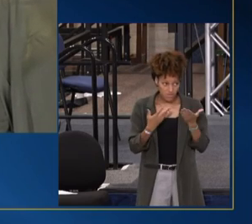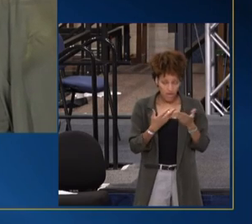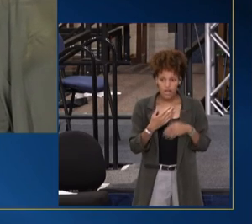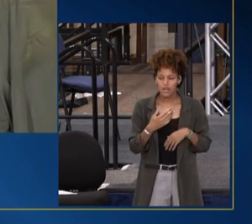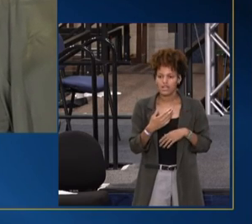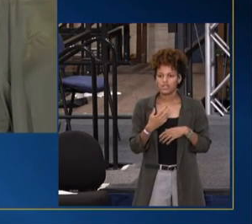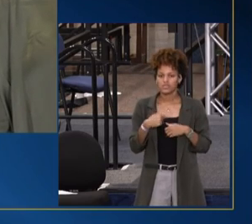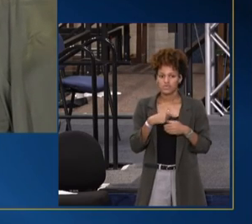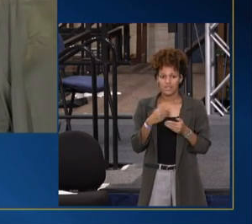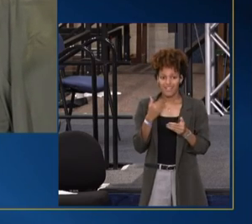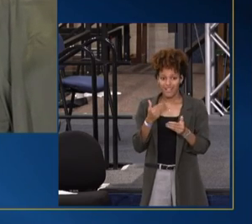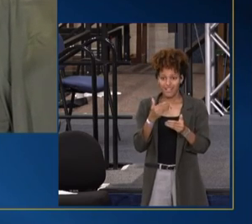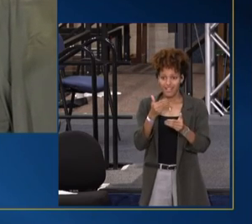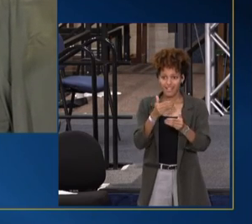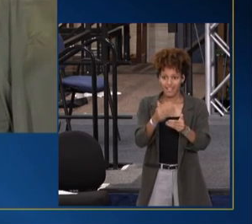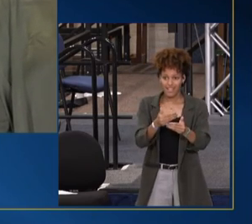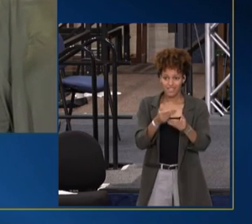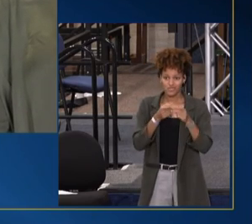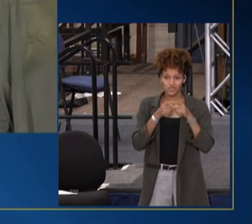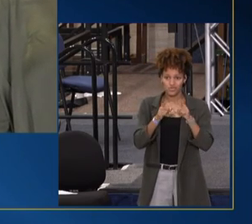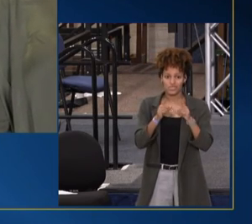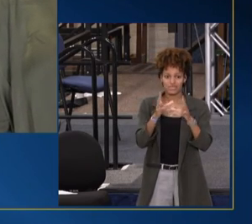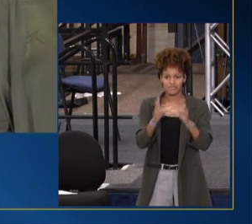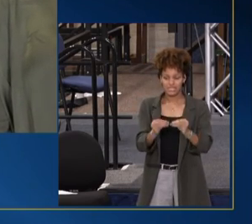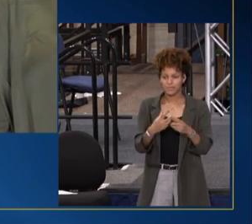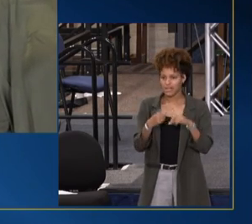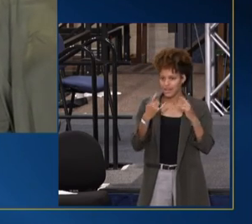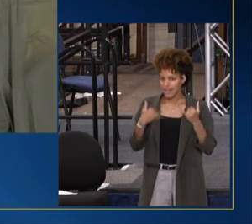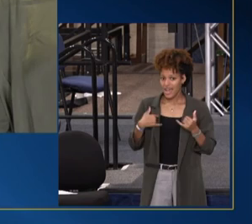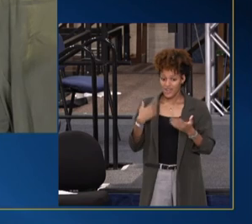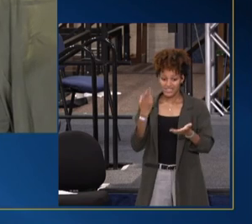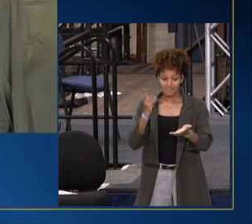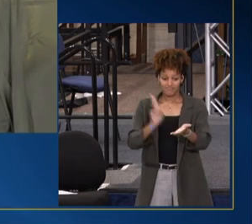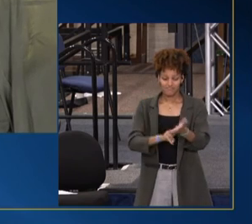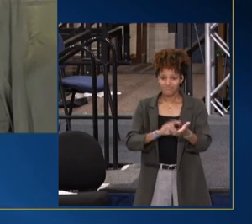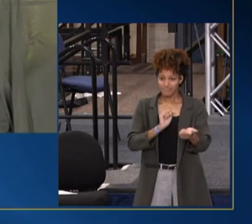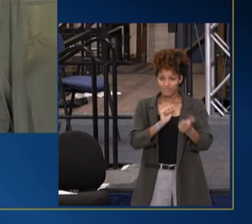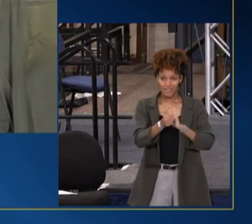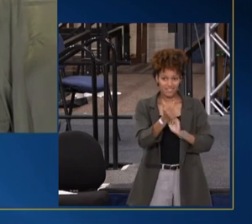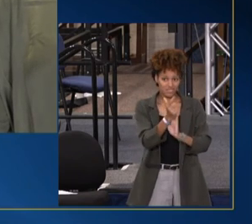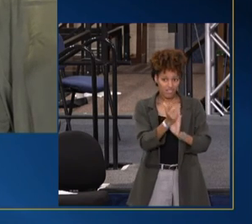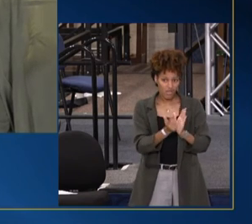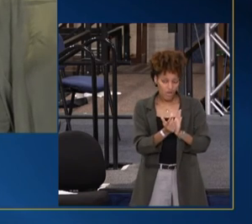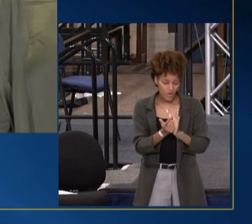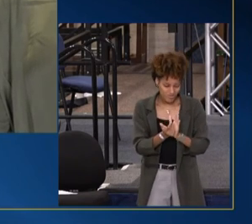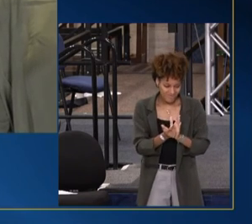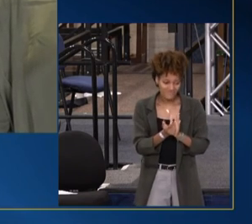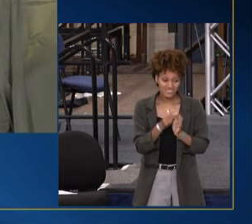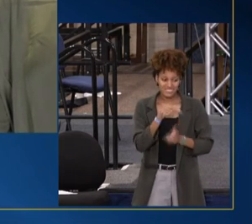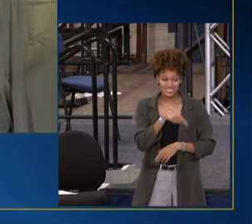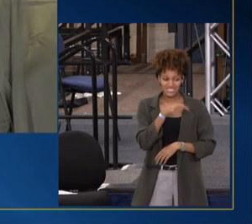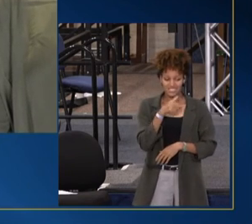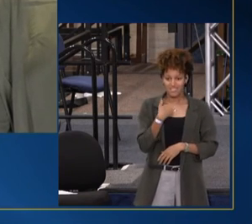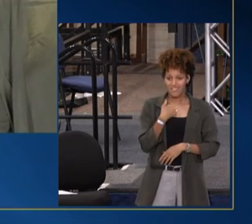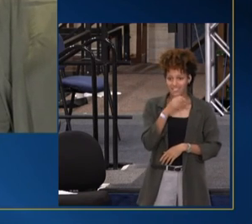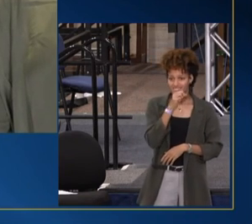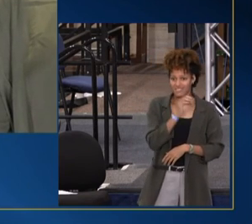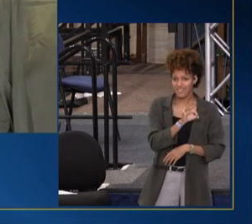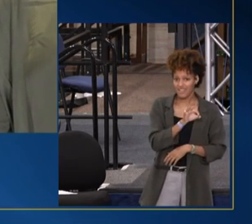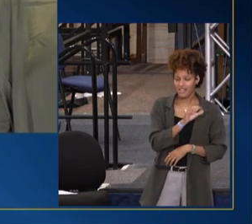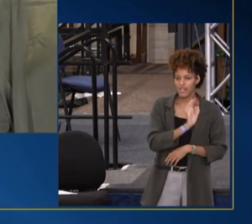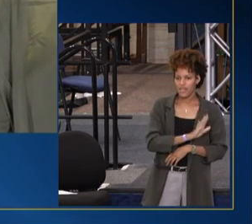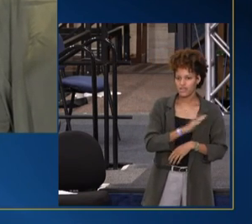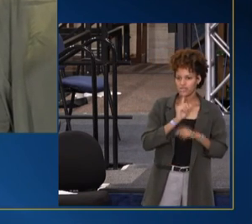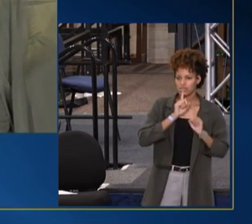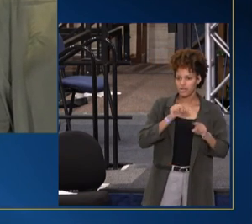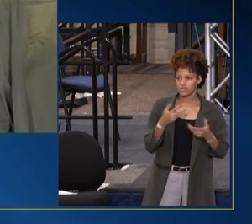were approaching it through the session. And now that it is signed into law, this young 9-year-old, their response